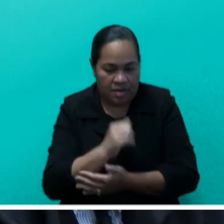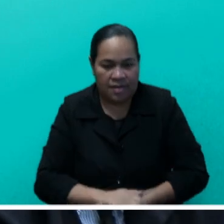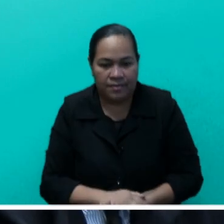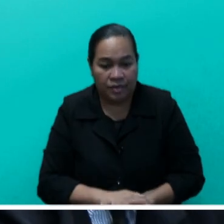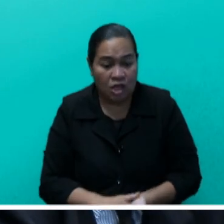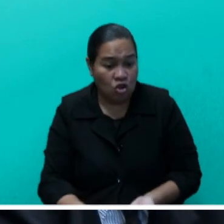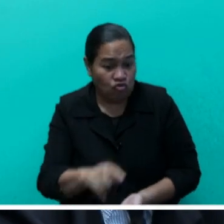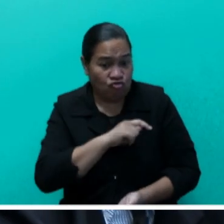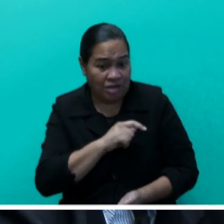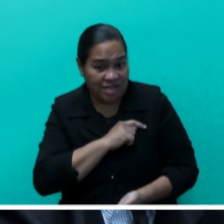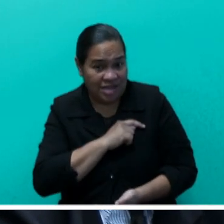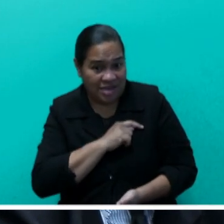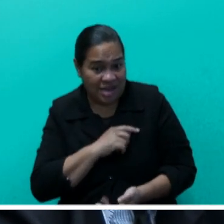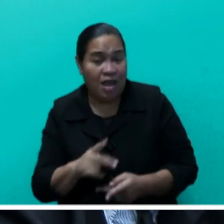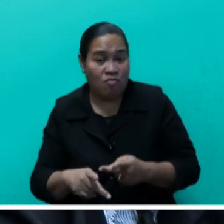and progress,